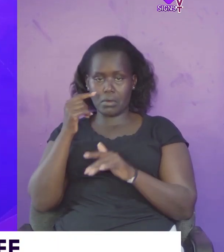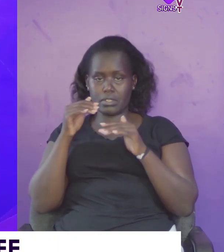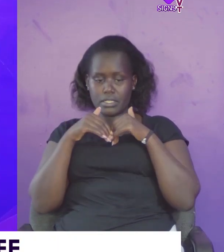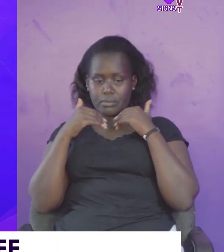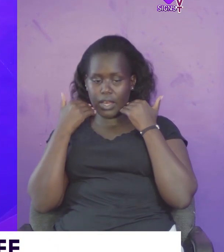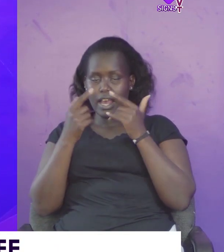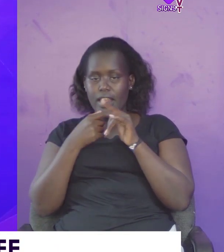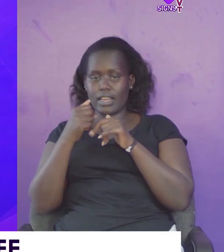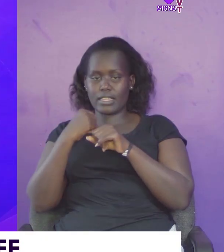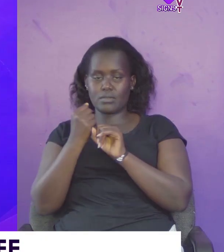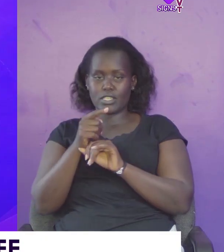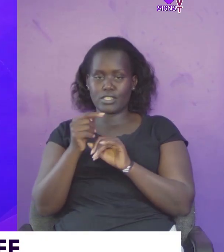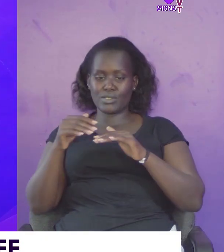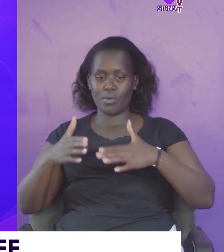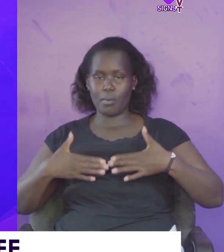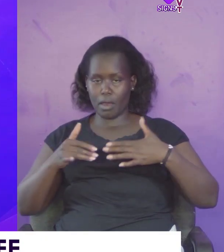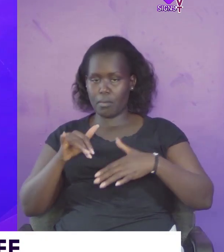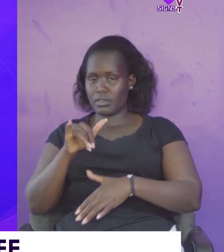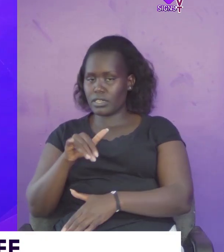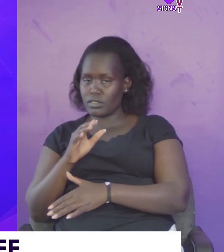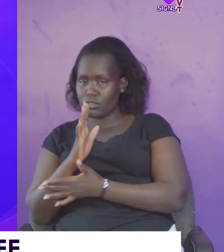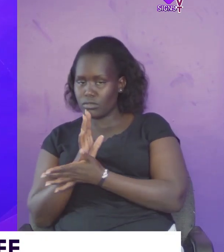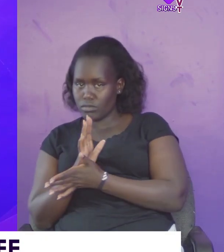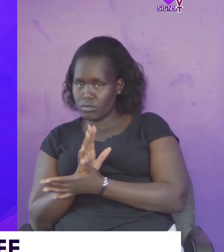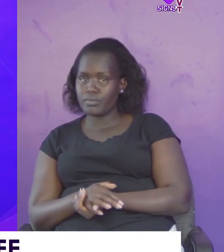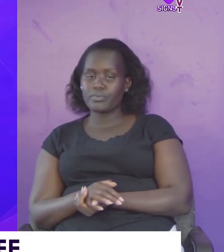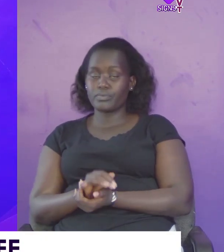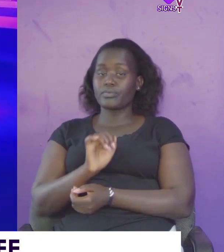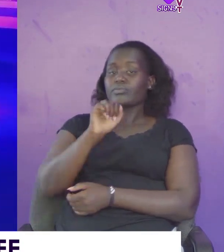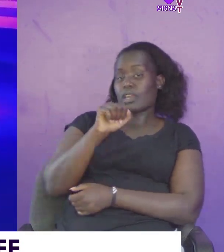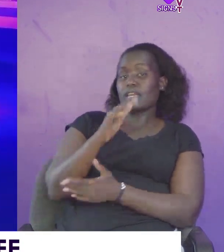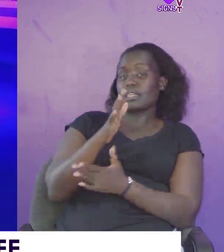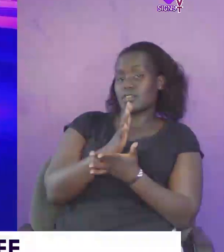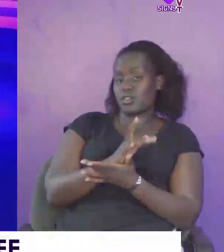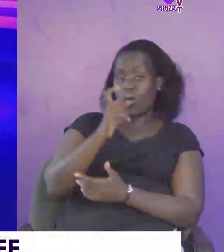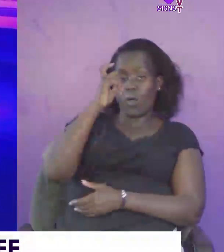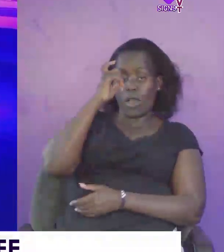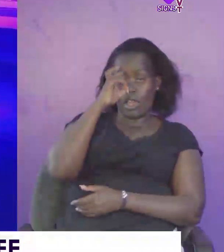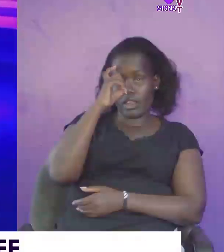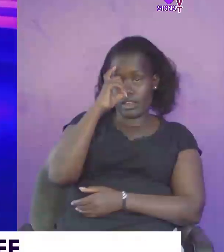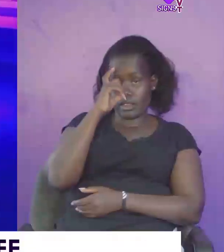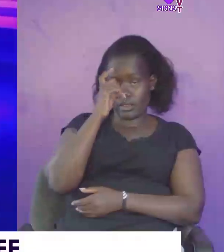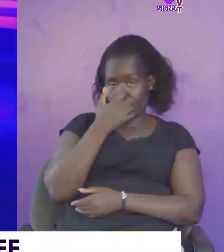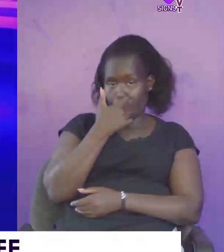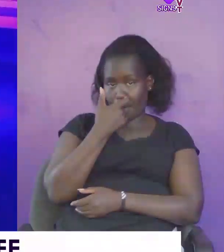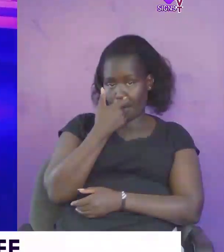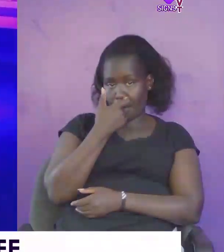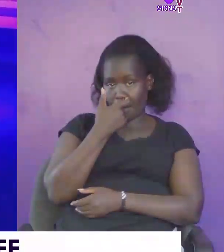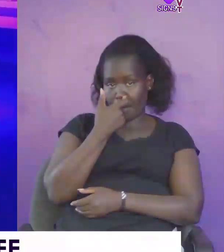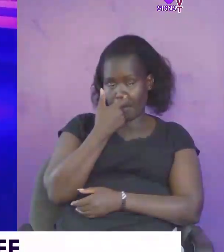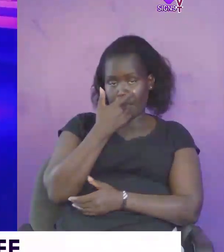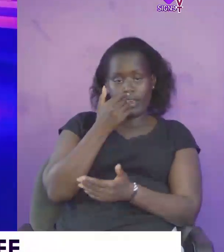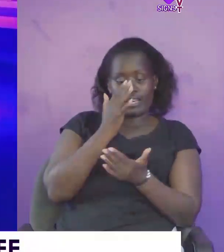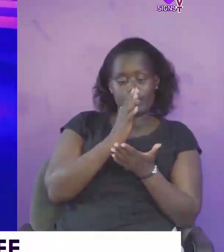very satisfied. Is that so? Yeah, that is so, and yeah, I think it's the